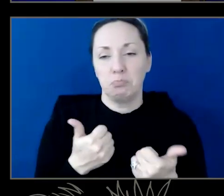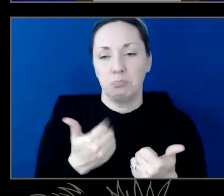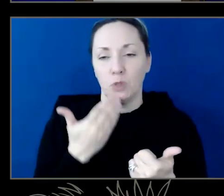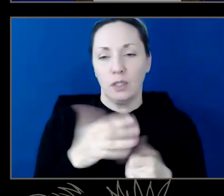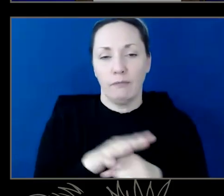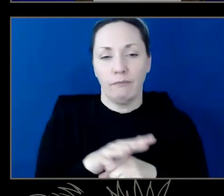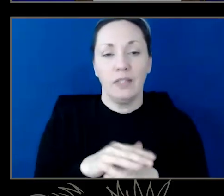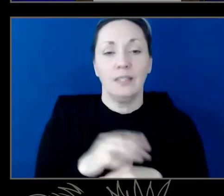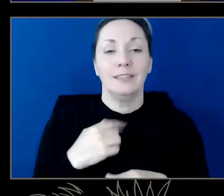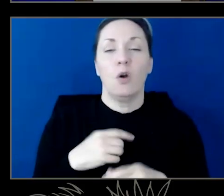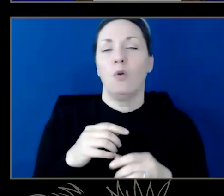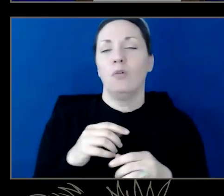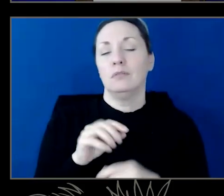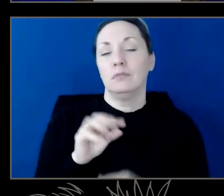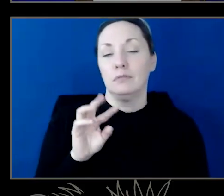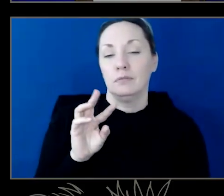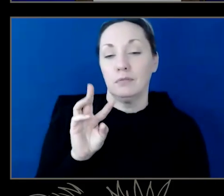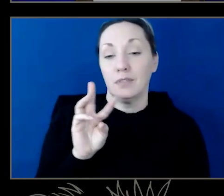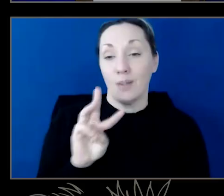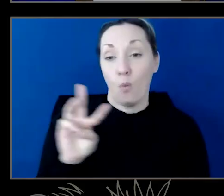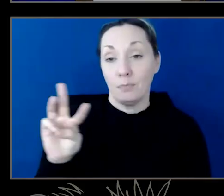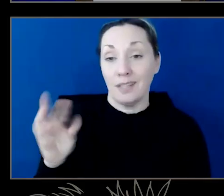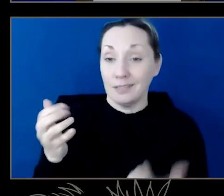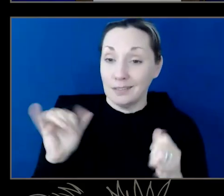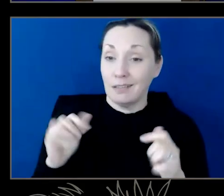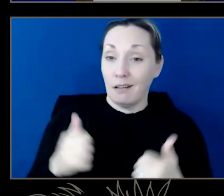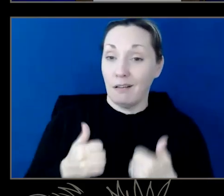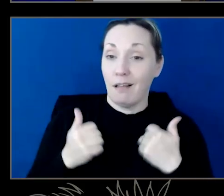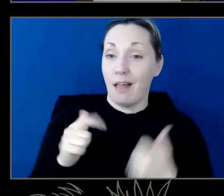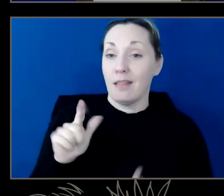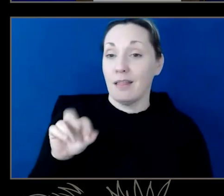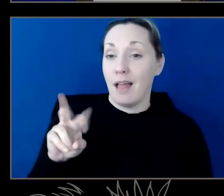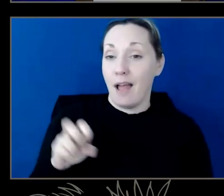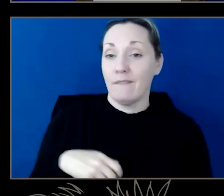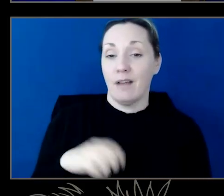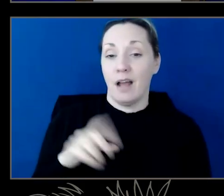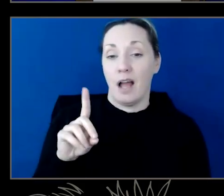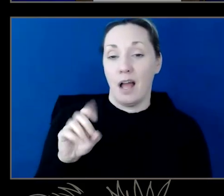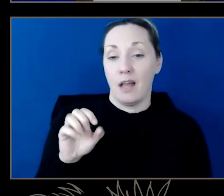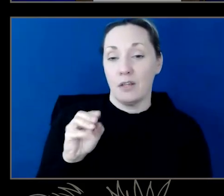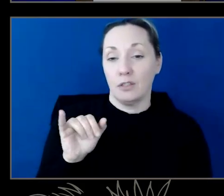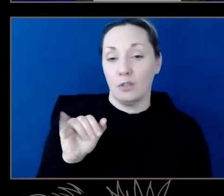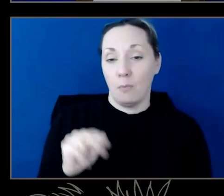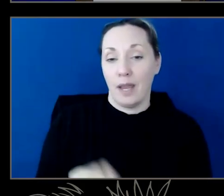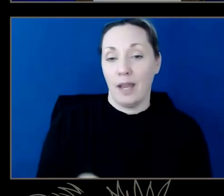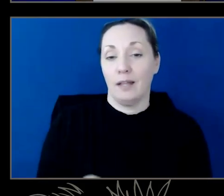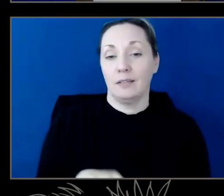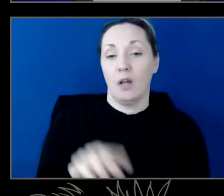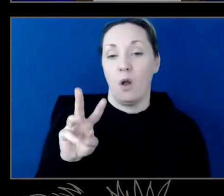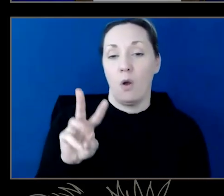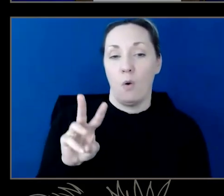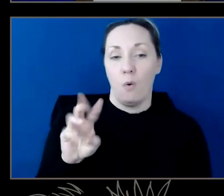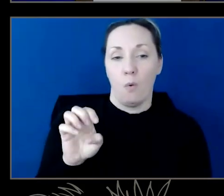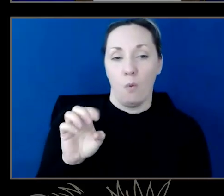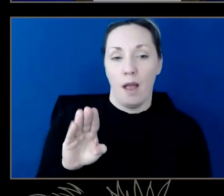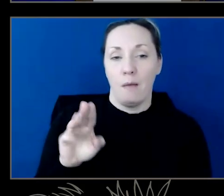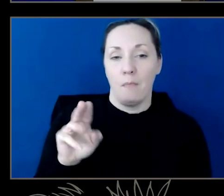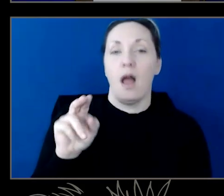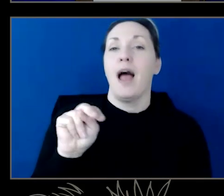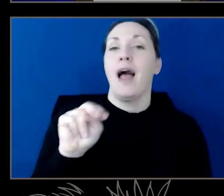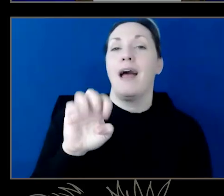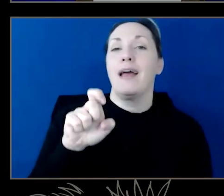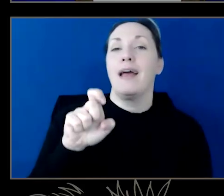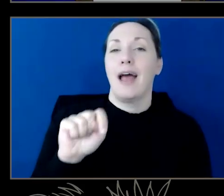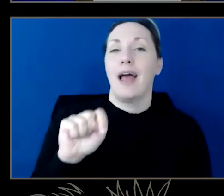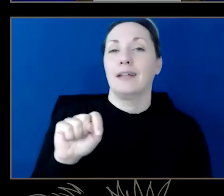The site is still live on the domain webby.nextjs.org. And it says Webby because the site